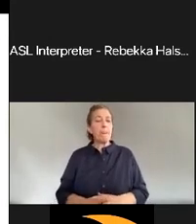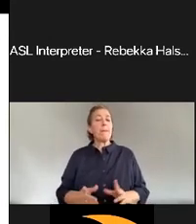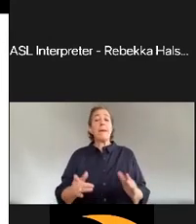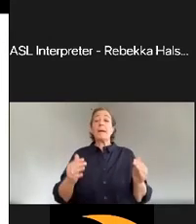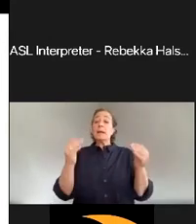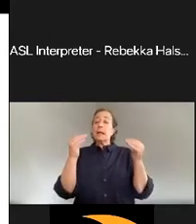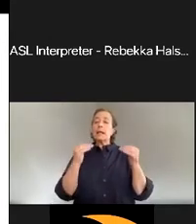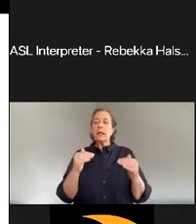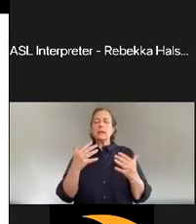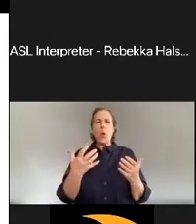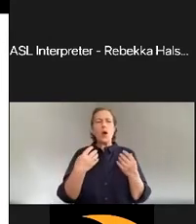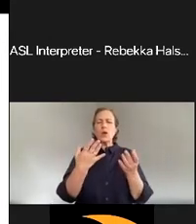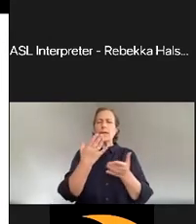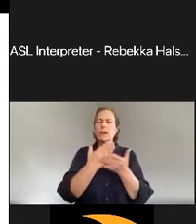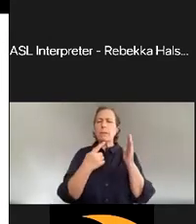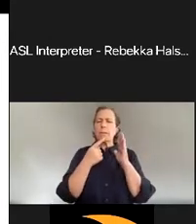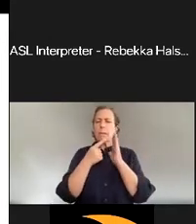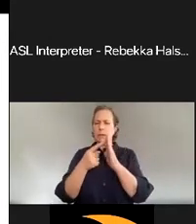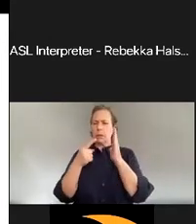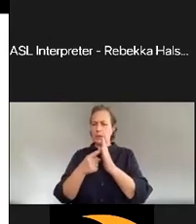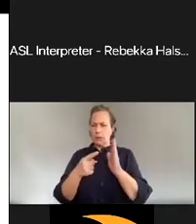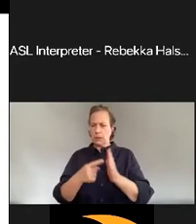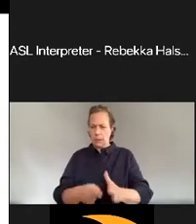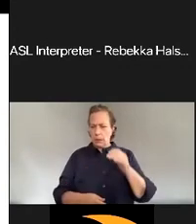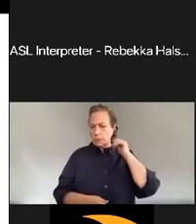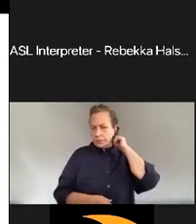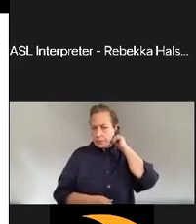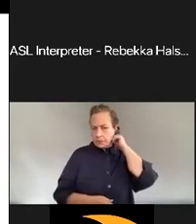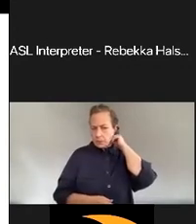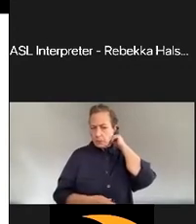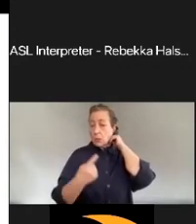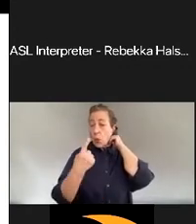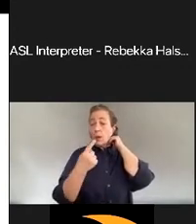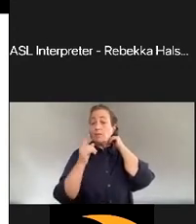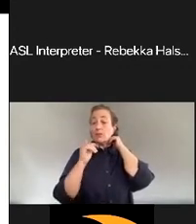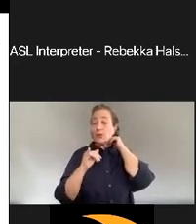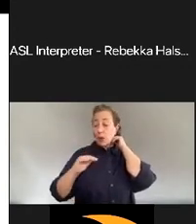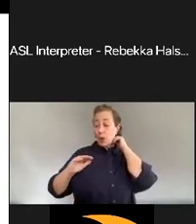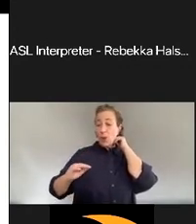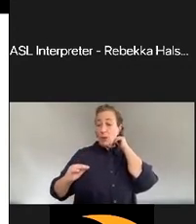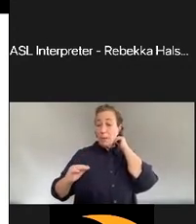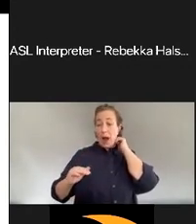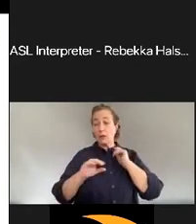a few different examples. One example is unaccompanied minors who are in the Office of Refugee Resettlement